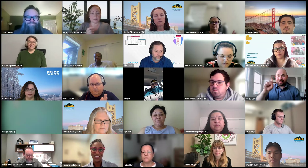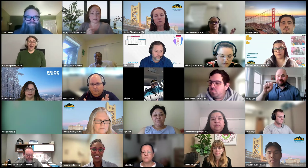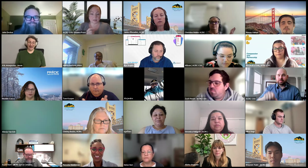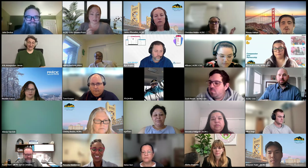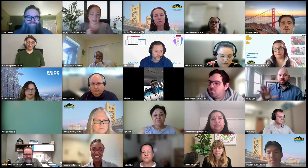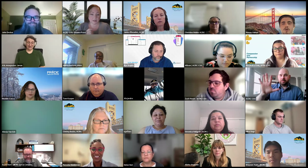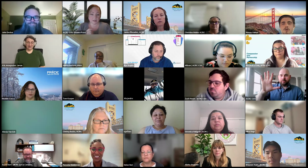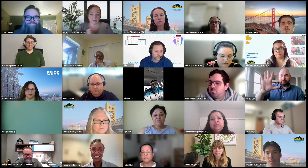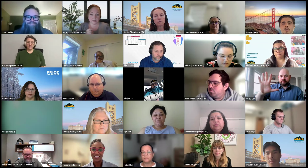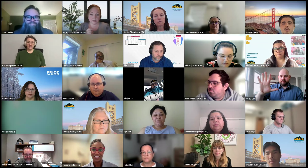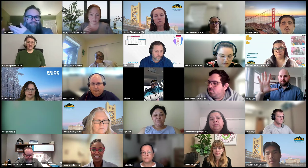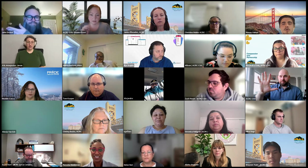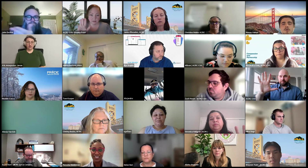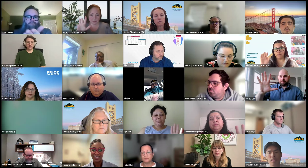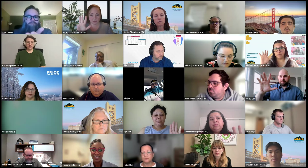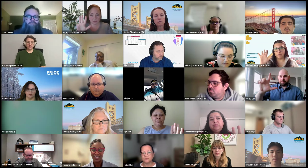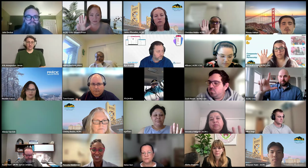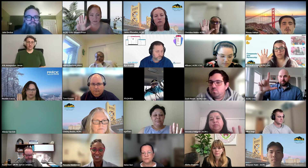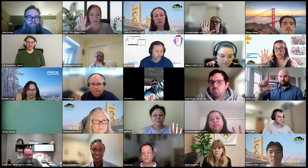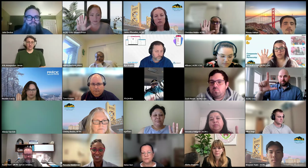and then snacks.